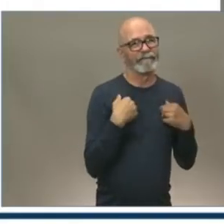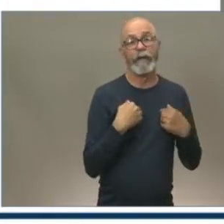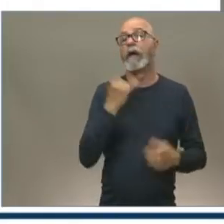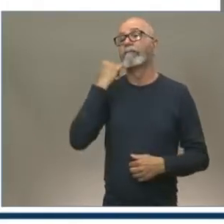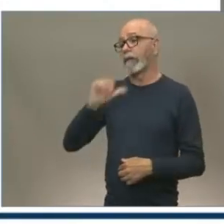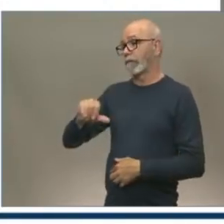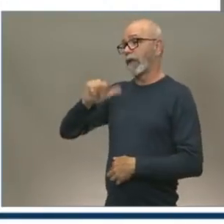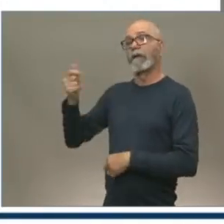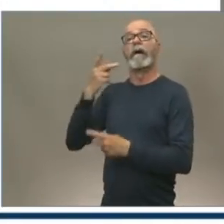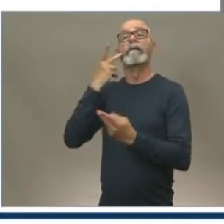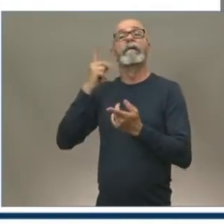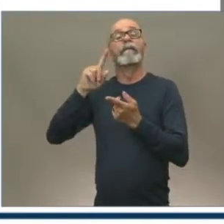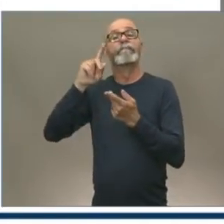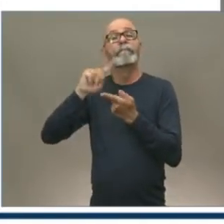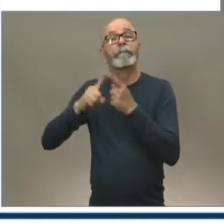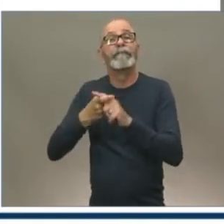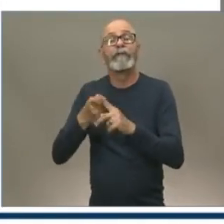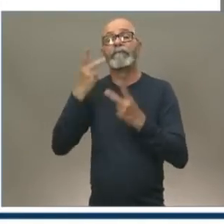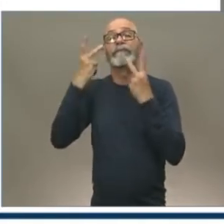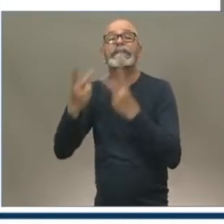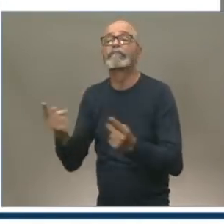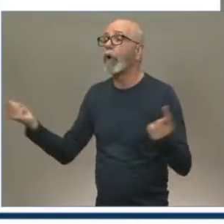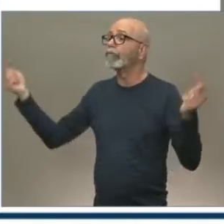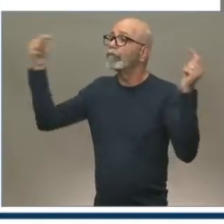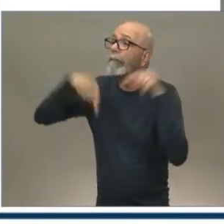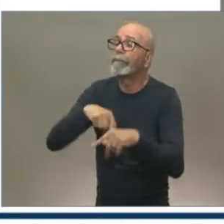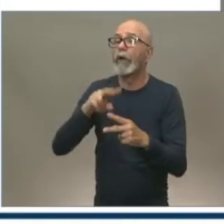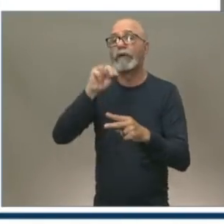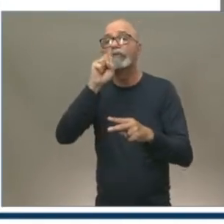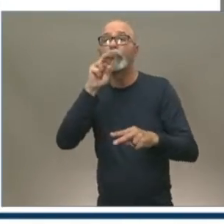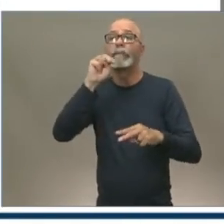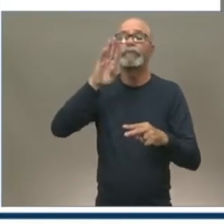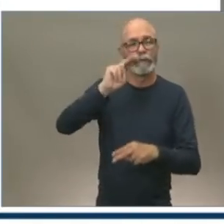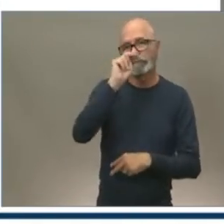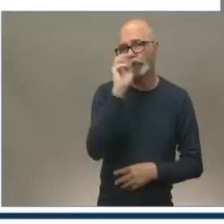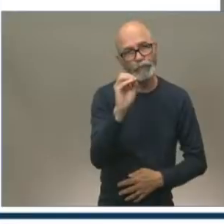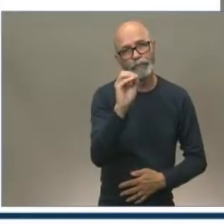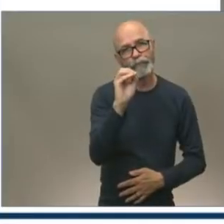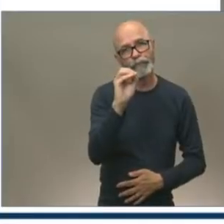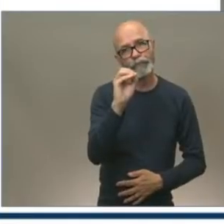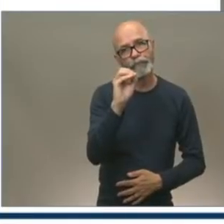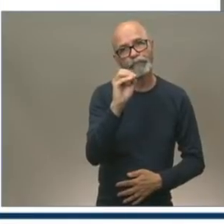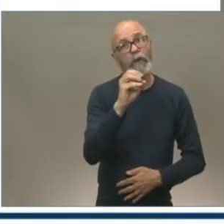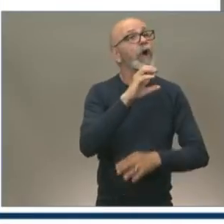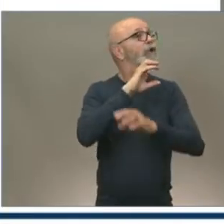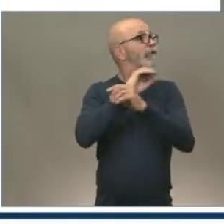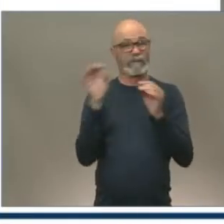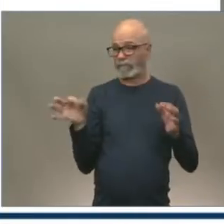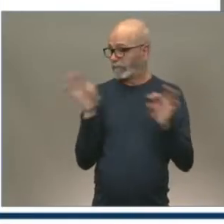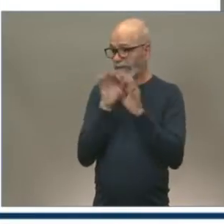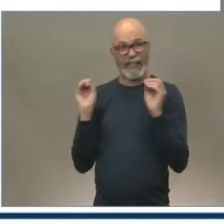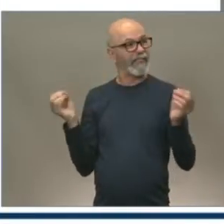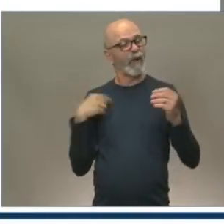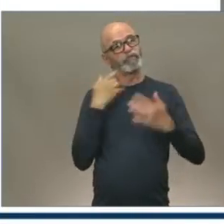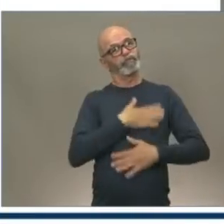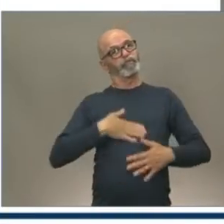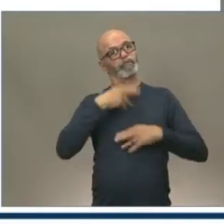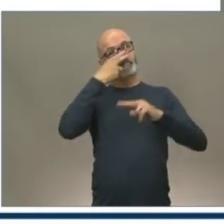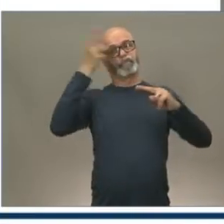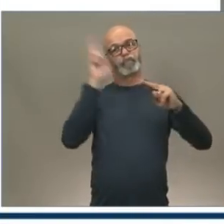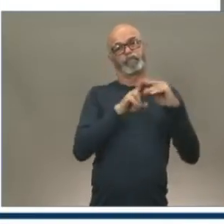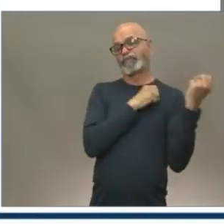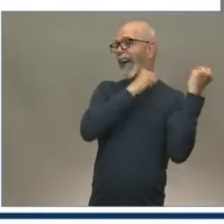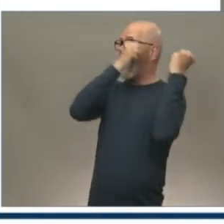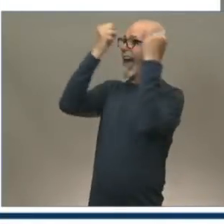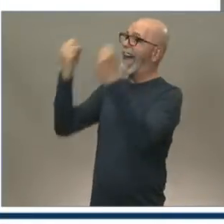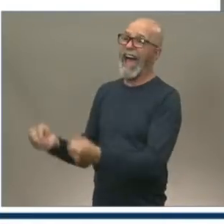this time. If you come here and your travel is non-essential, you will be turned away or required to isolate